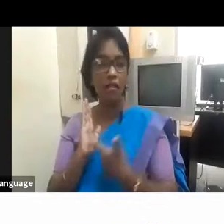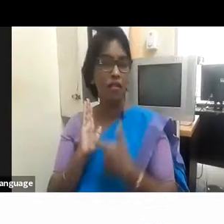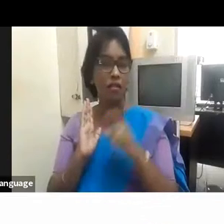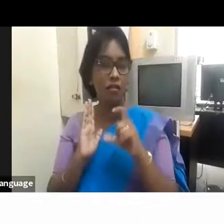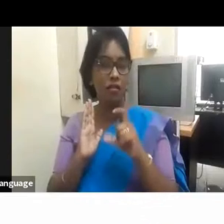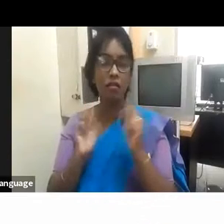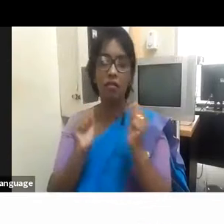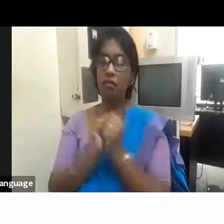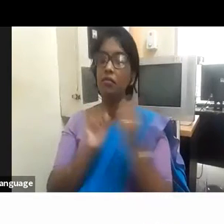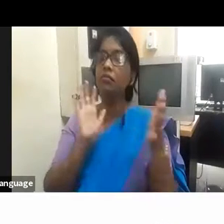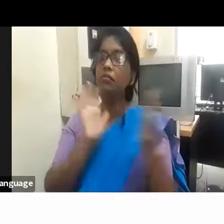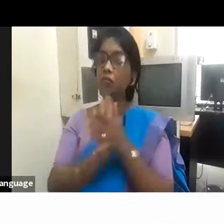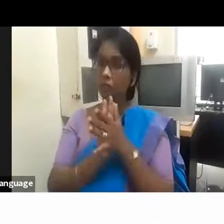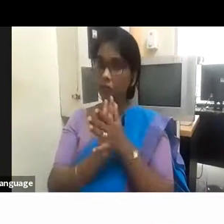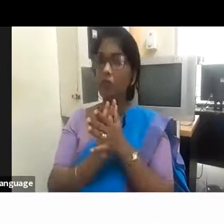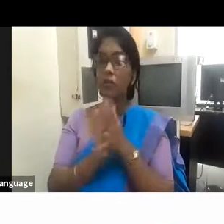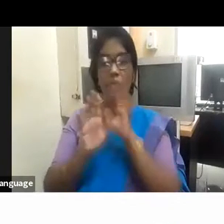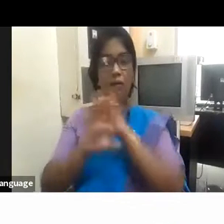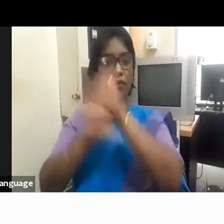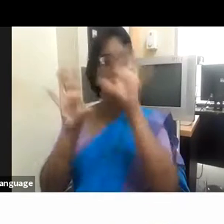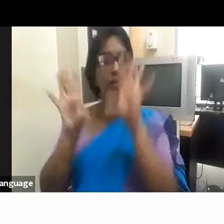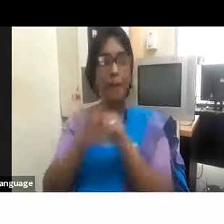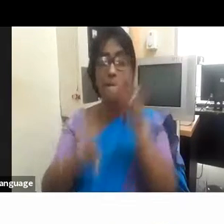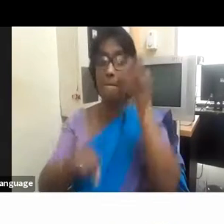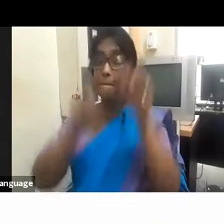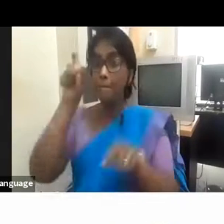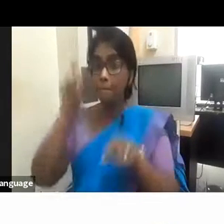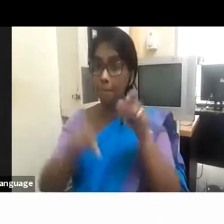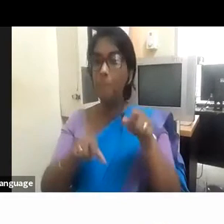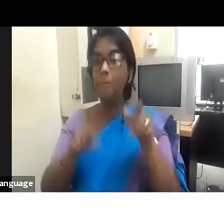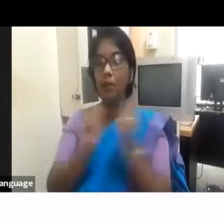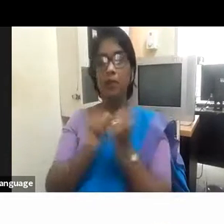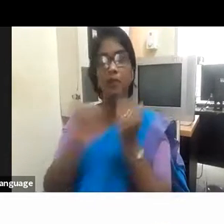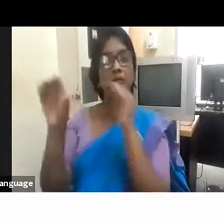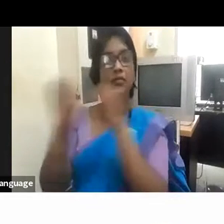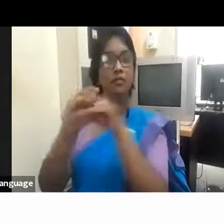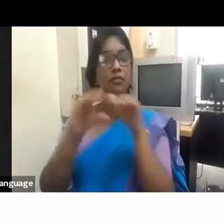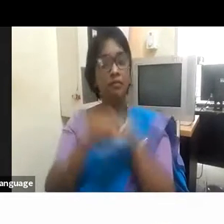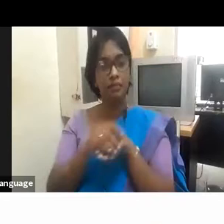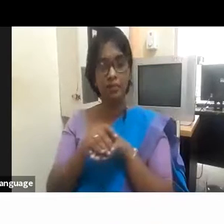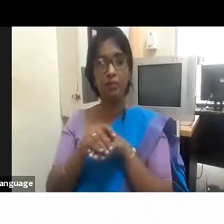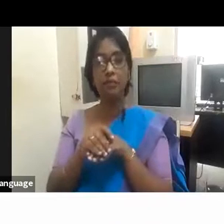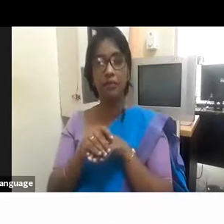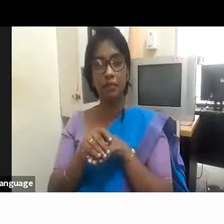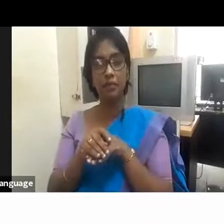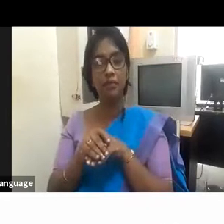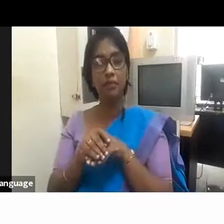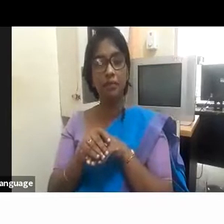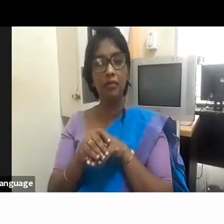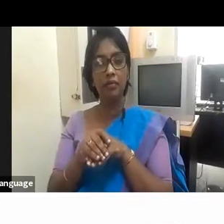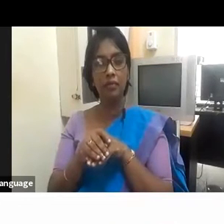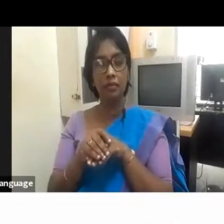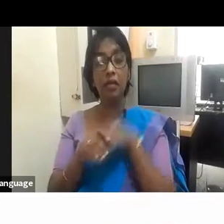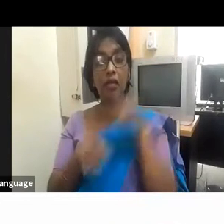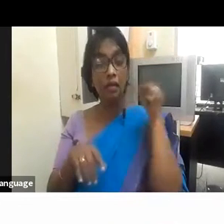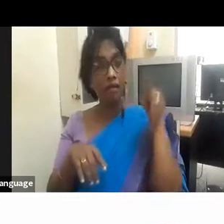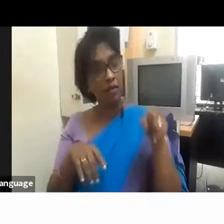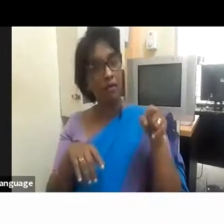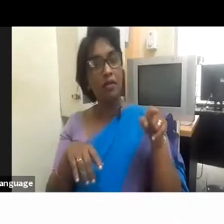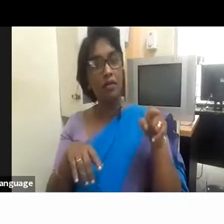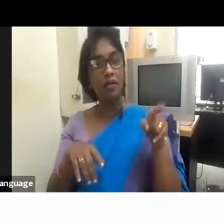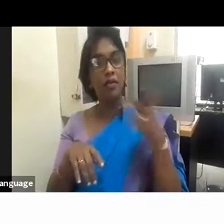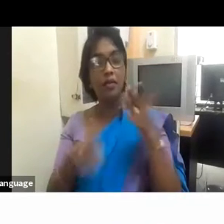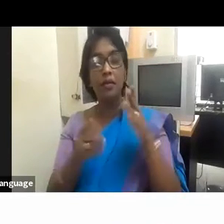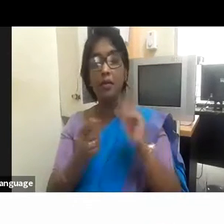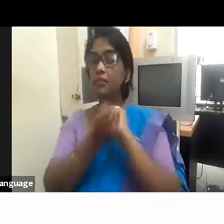hire. So that aspect needs to be covered in this thing, and that is the pressure, that is the transformation that needs to